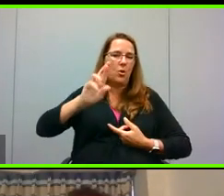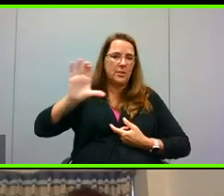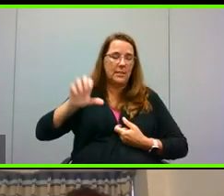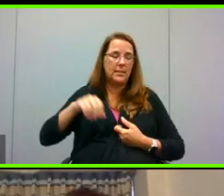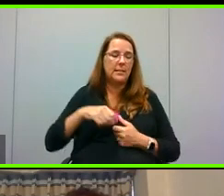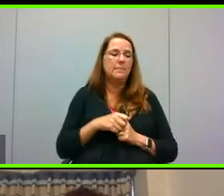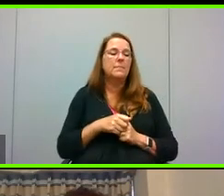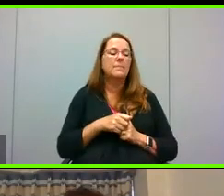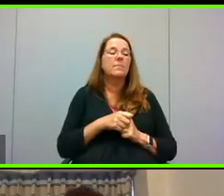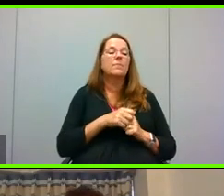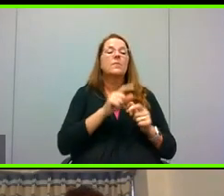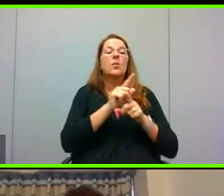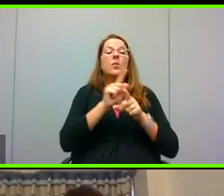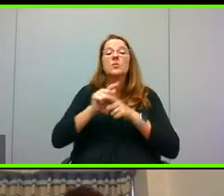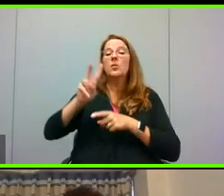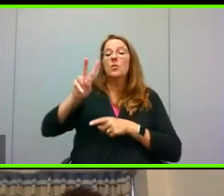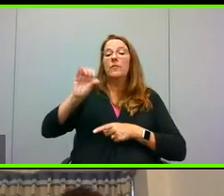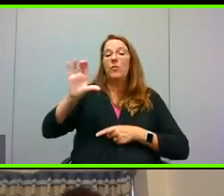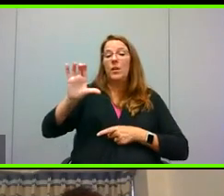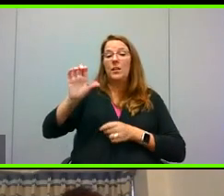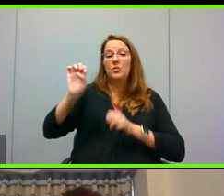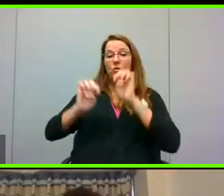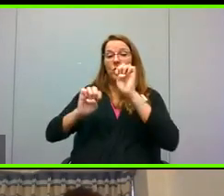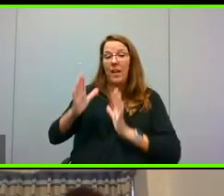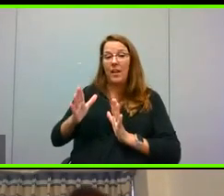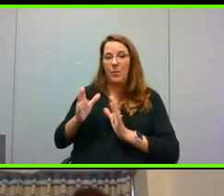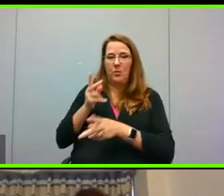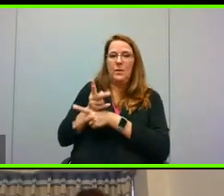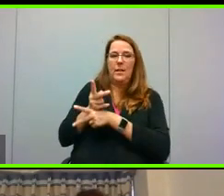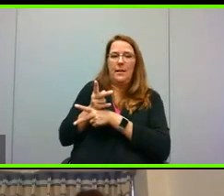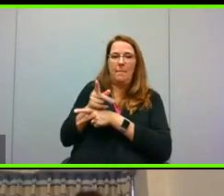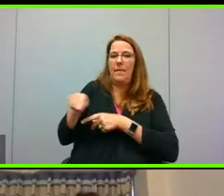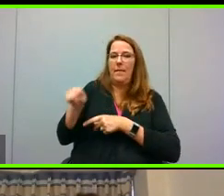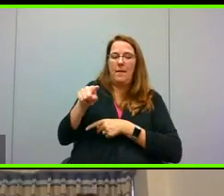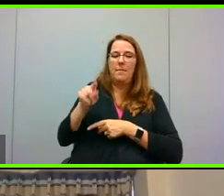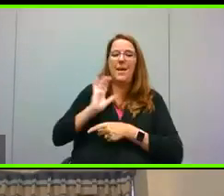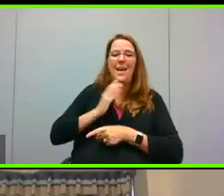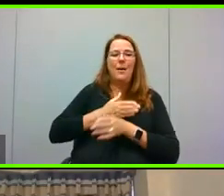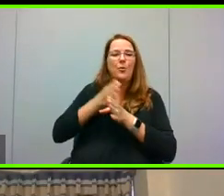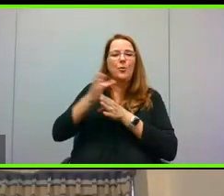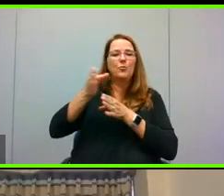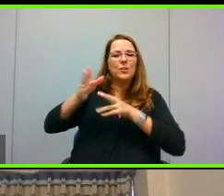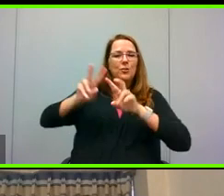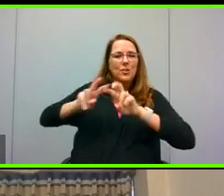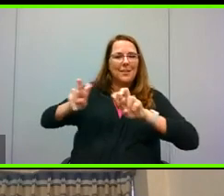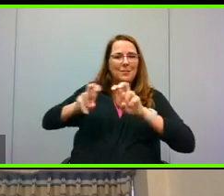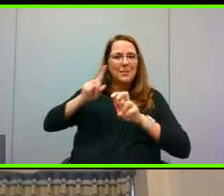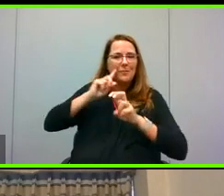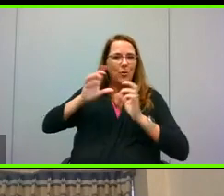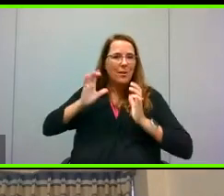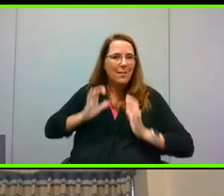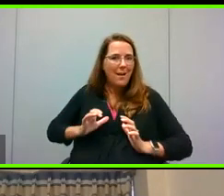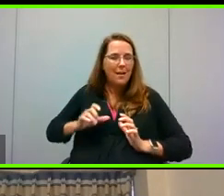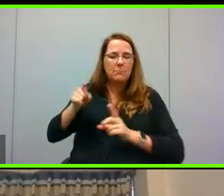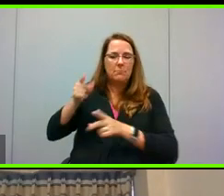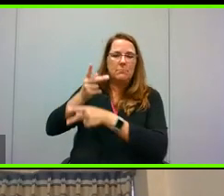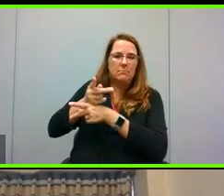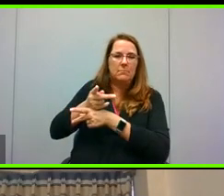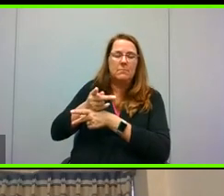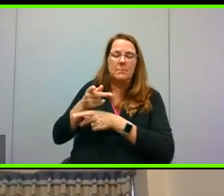our vocational evaluators. There are staff that do career assessment for our clientele. We had a shortage in